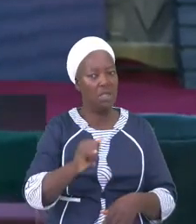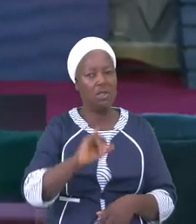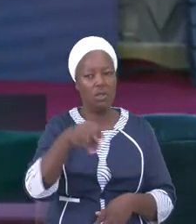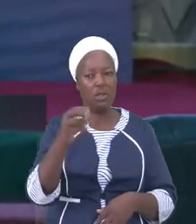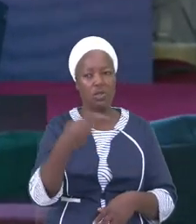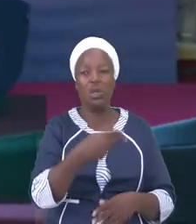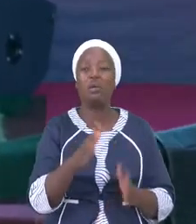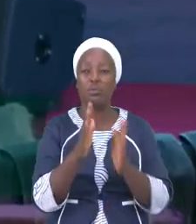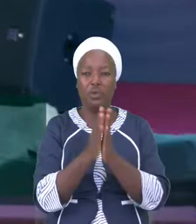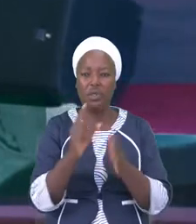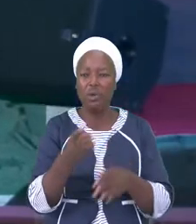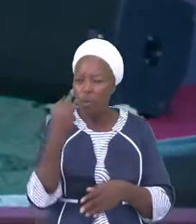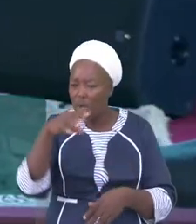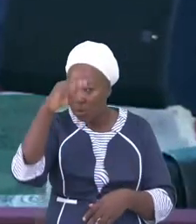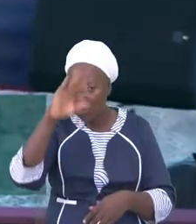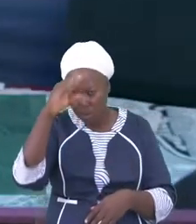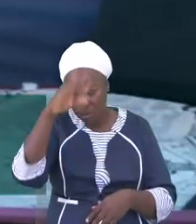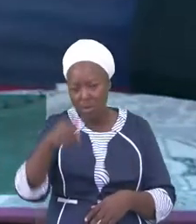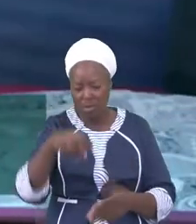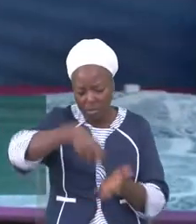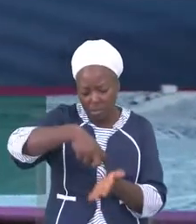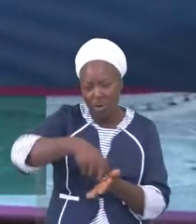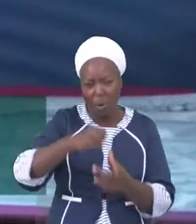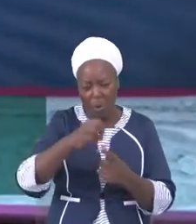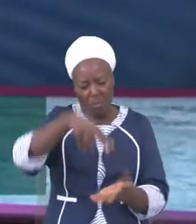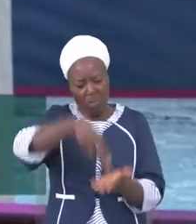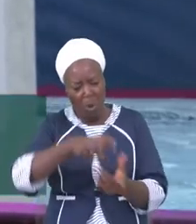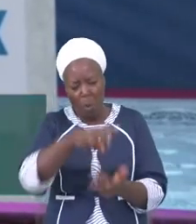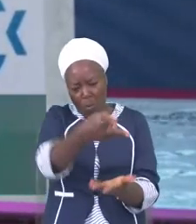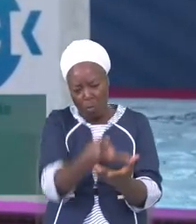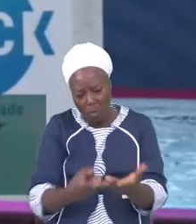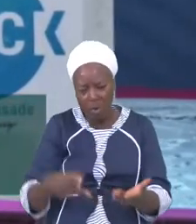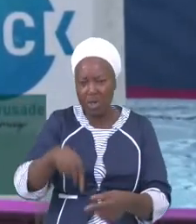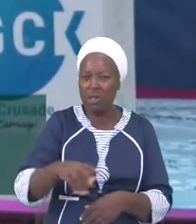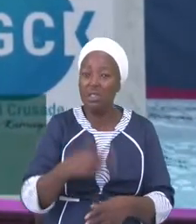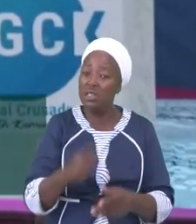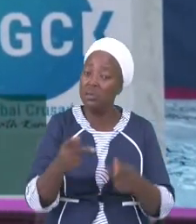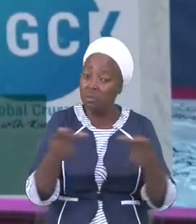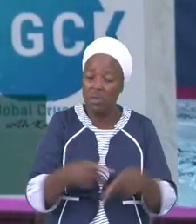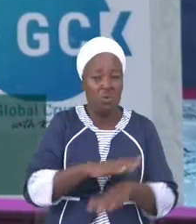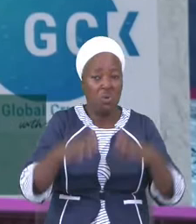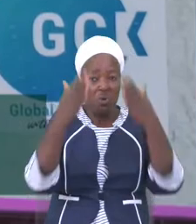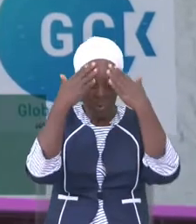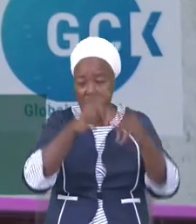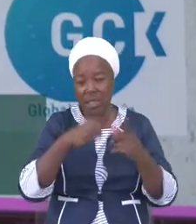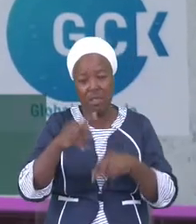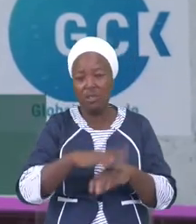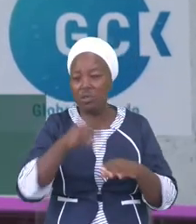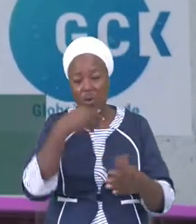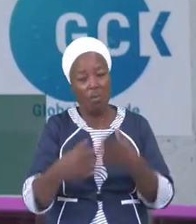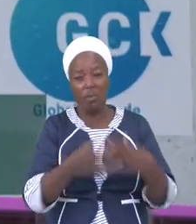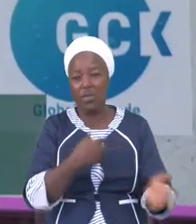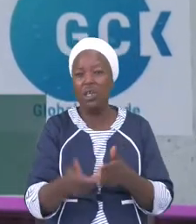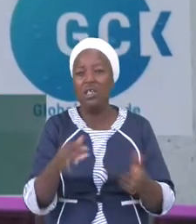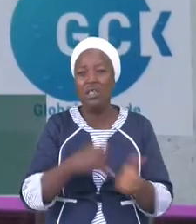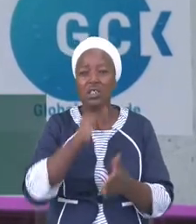Was he kneeling down? Was he standing up? Was he lying down? The position did not matter. It's not our